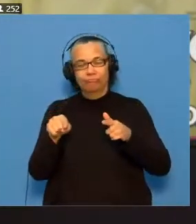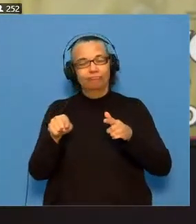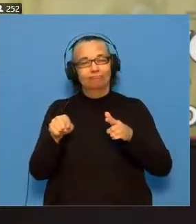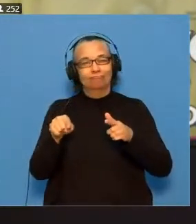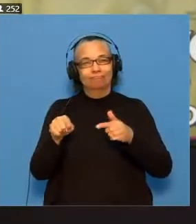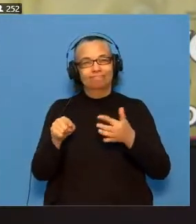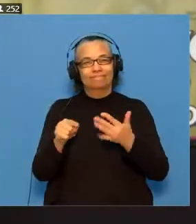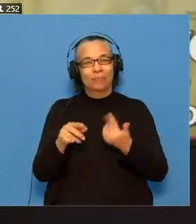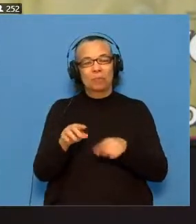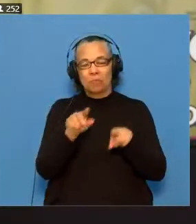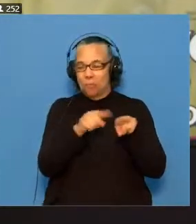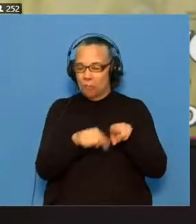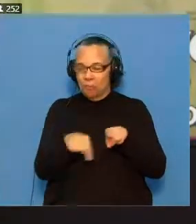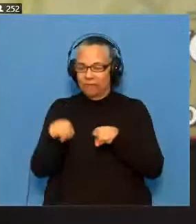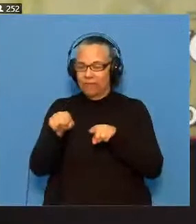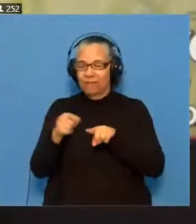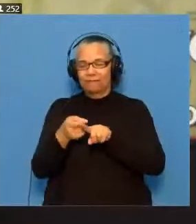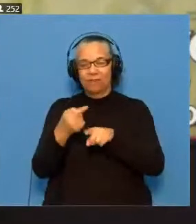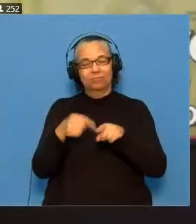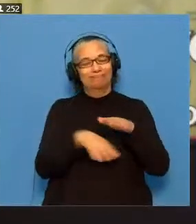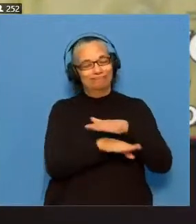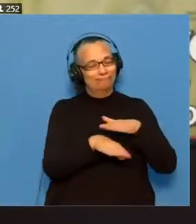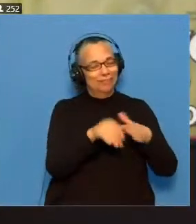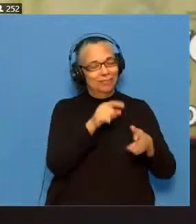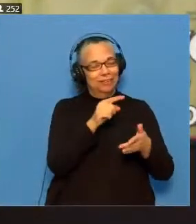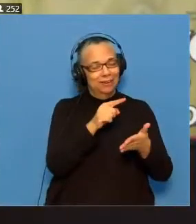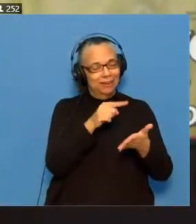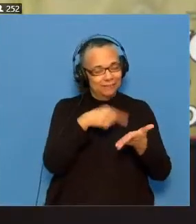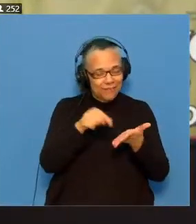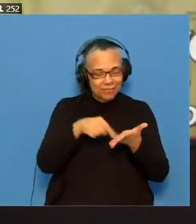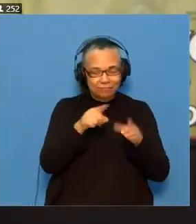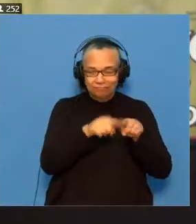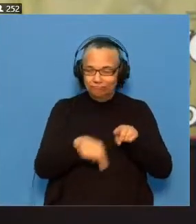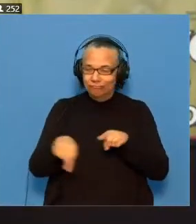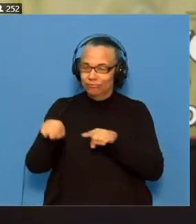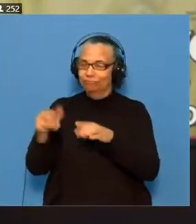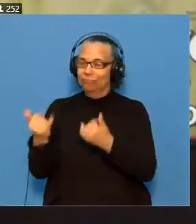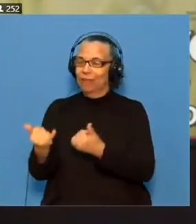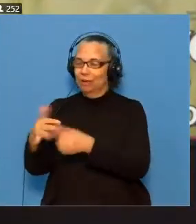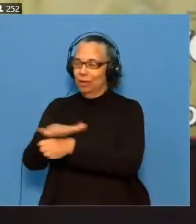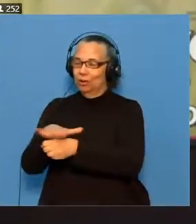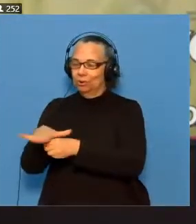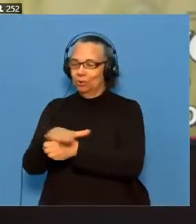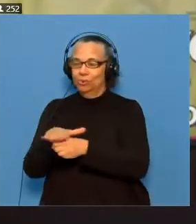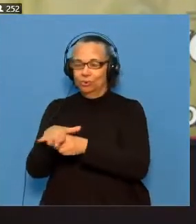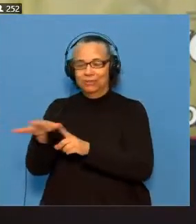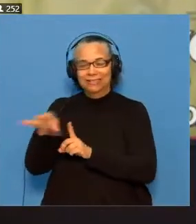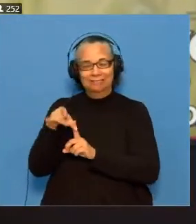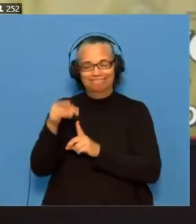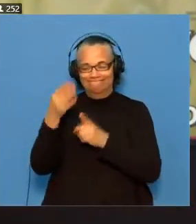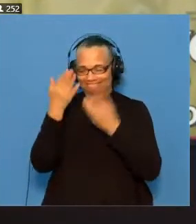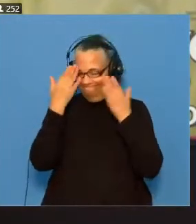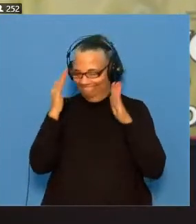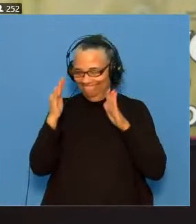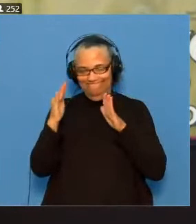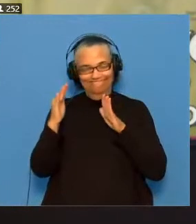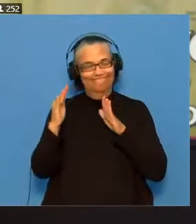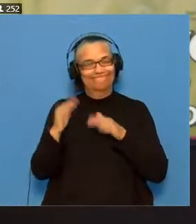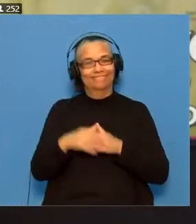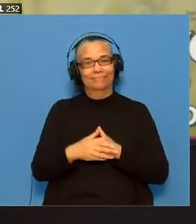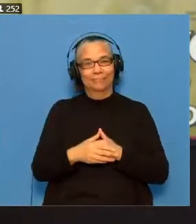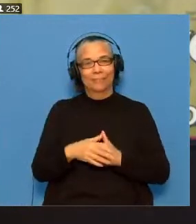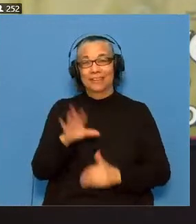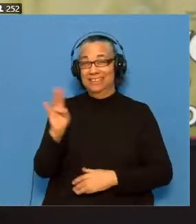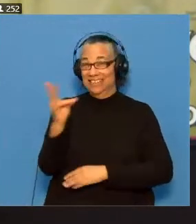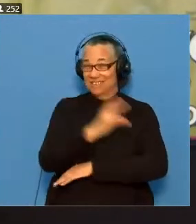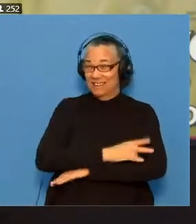source, and 1 case moving from under investigation to local transmission with an unknown contact or source. The 7-day